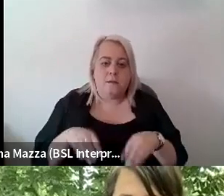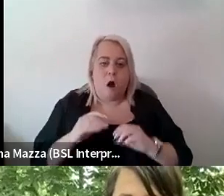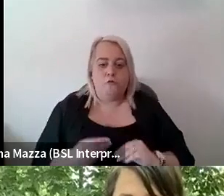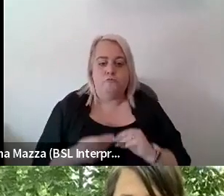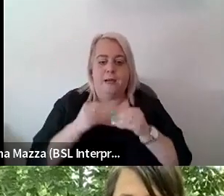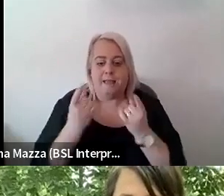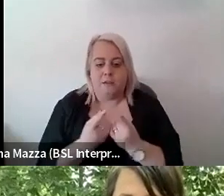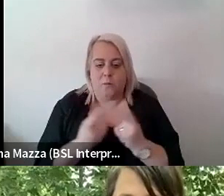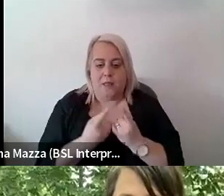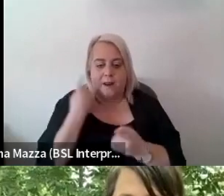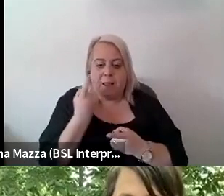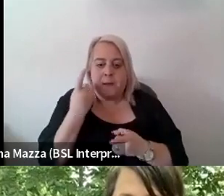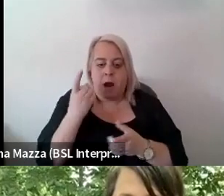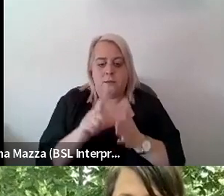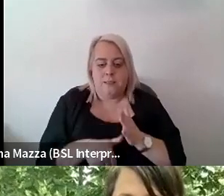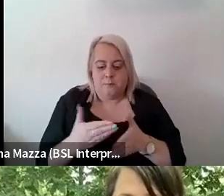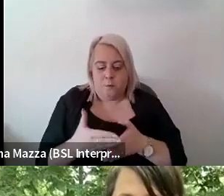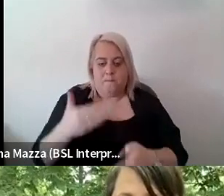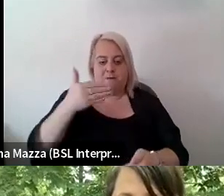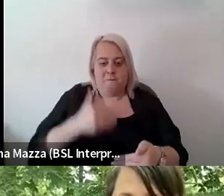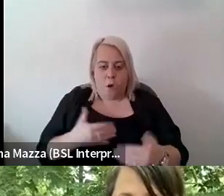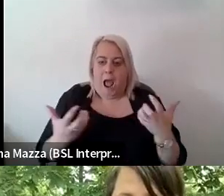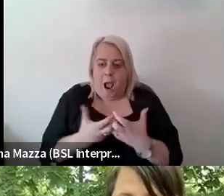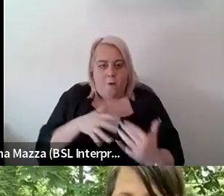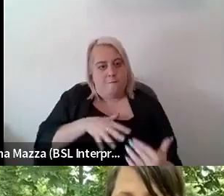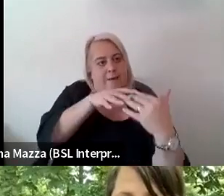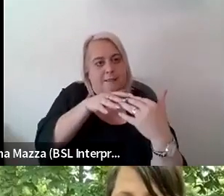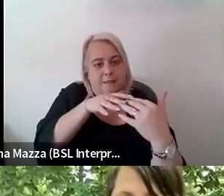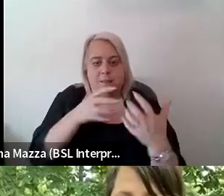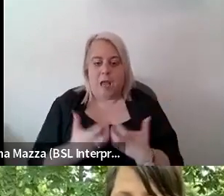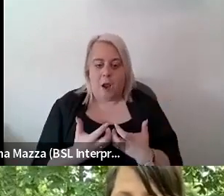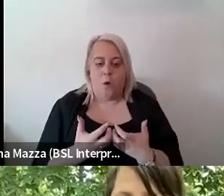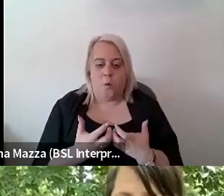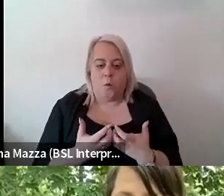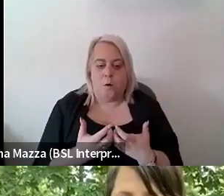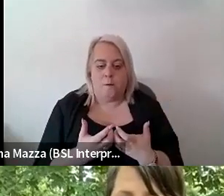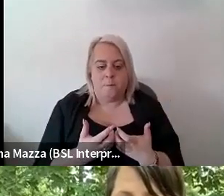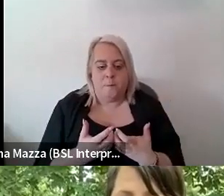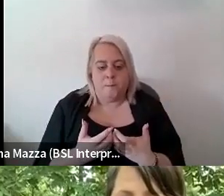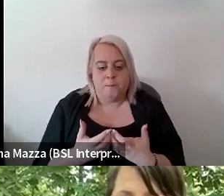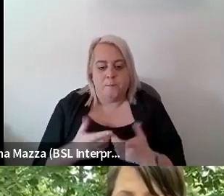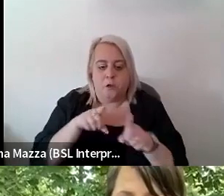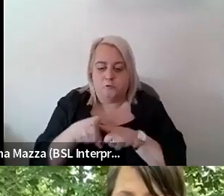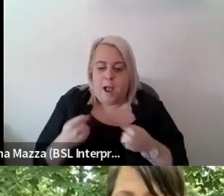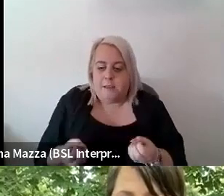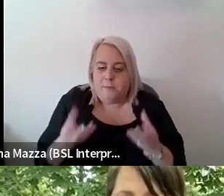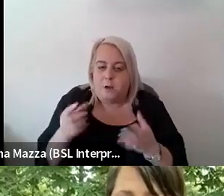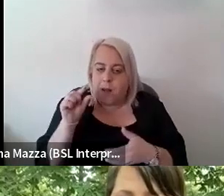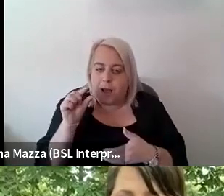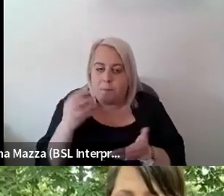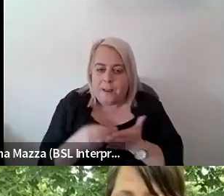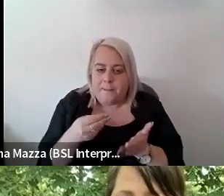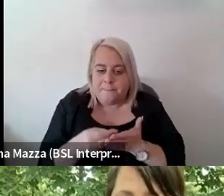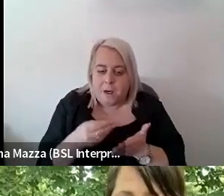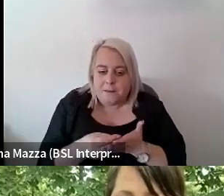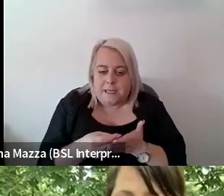just like you do other things, you have accessibility in mind, and you understand that by doing that, I'm gonna might spend a little bit more, up to 20%, but